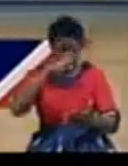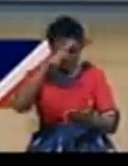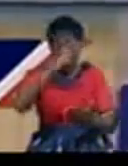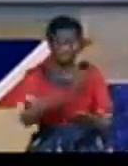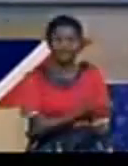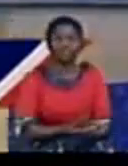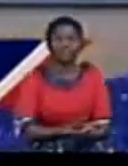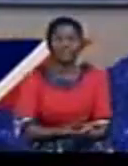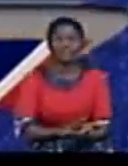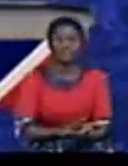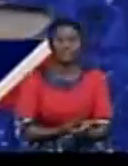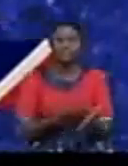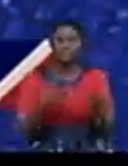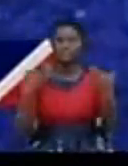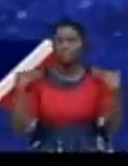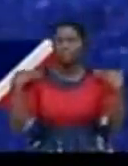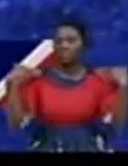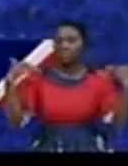not say,